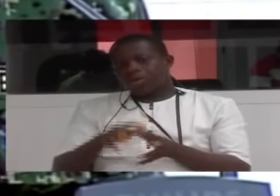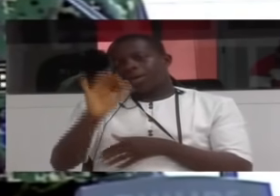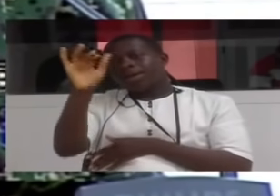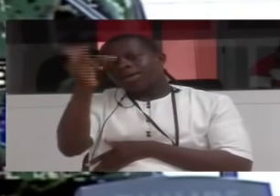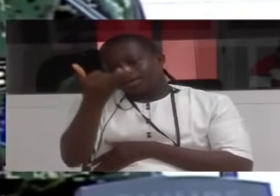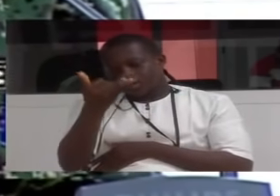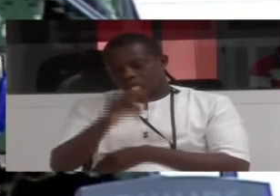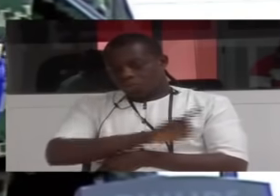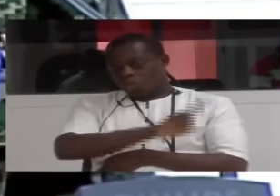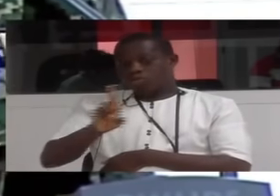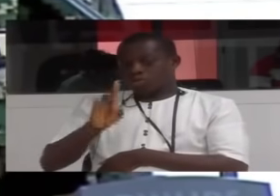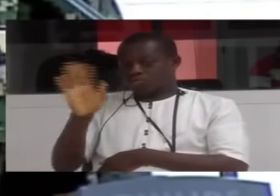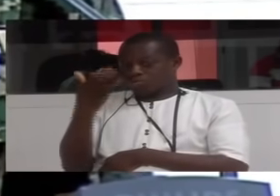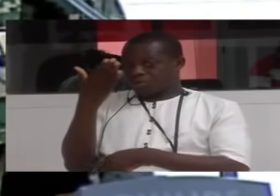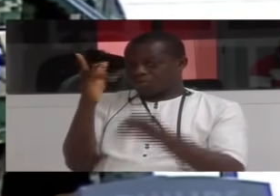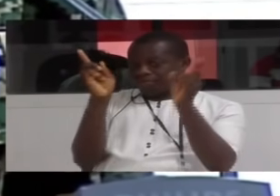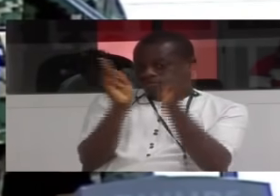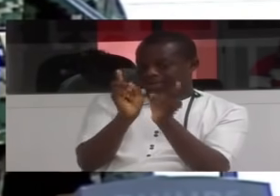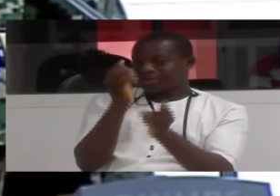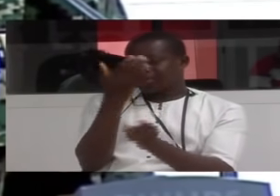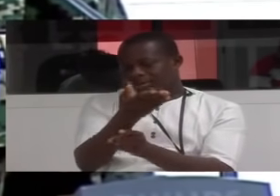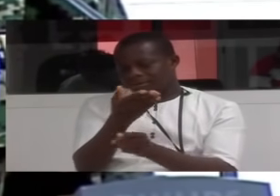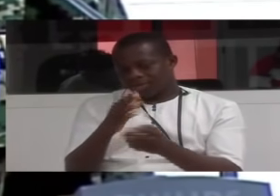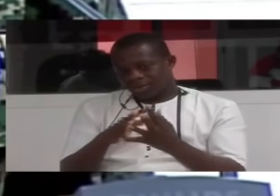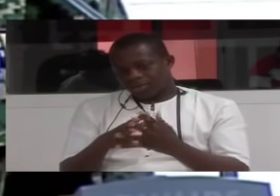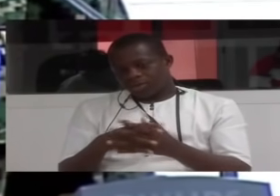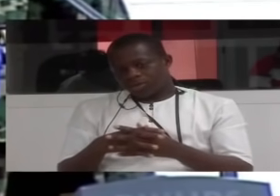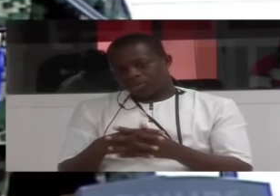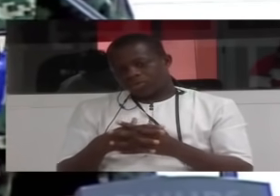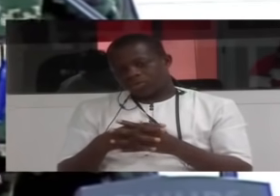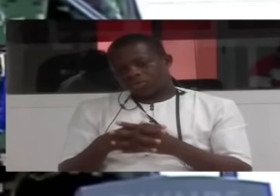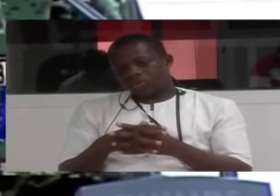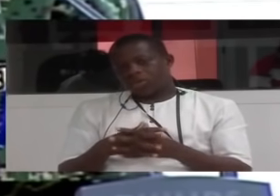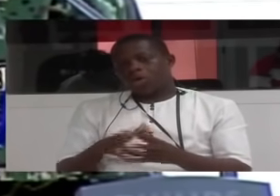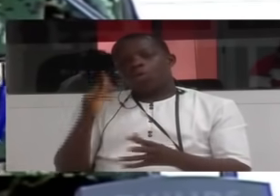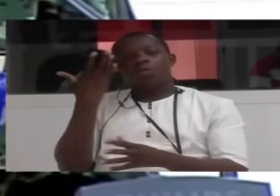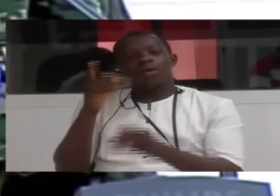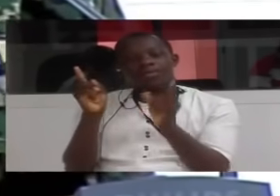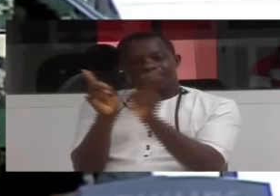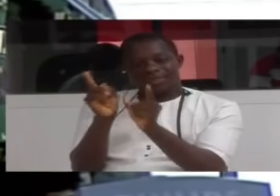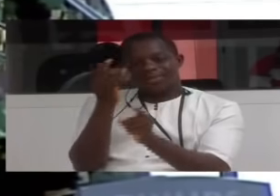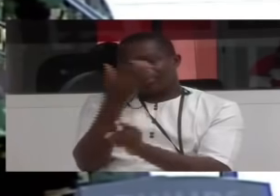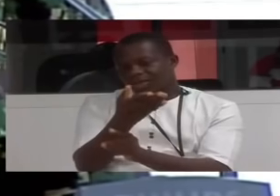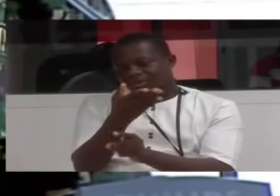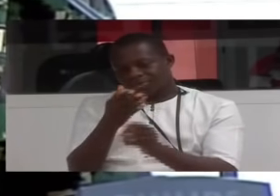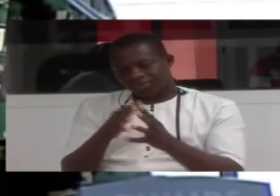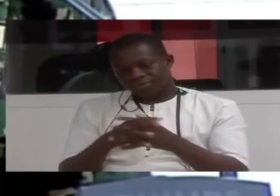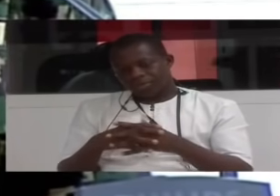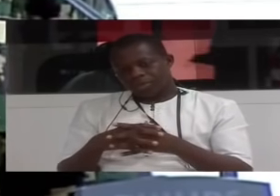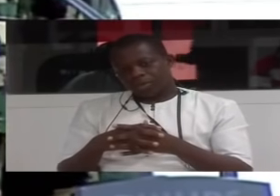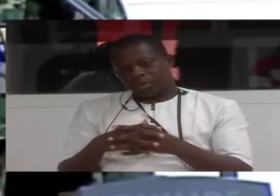Wow, demon nañ dajé fa. Yes, we converged there. Bañ fa dajé. When we all